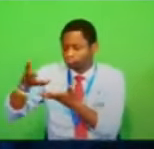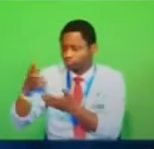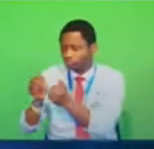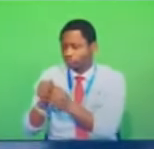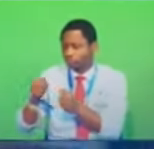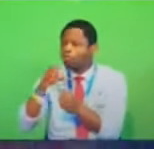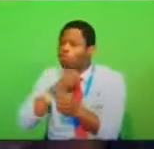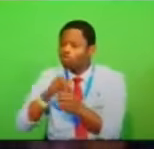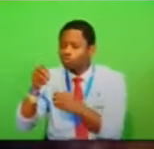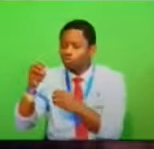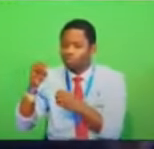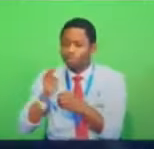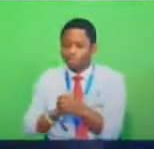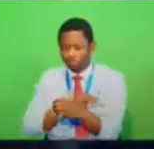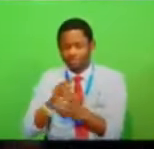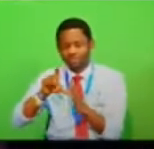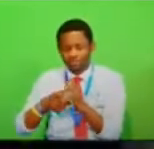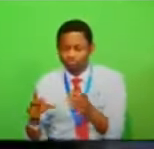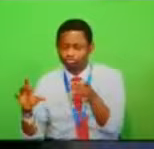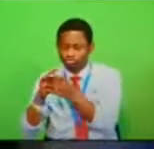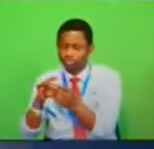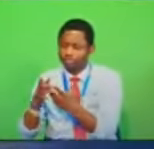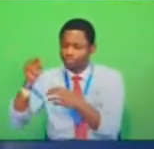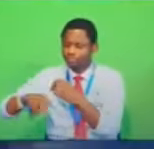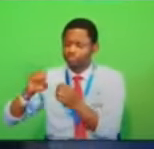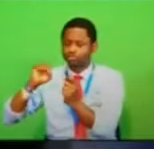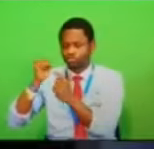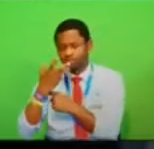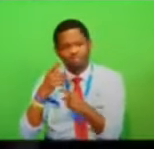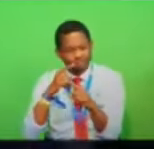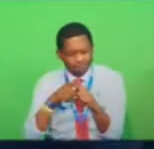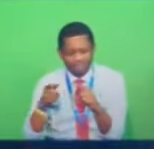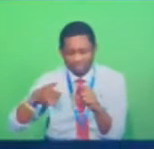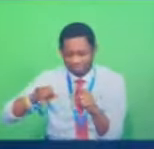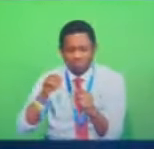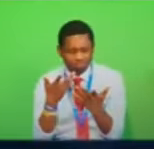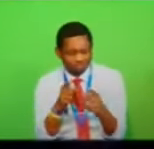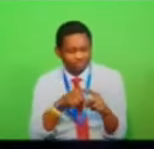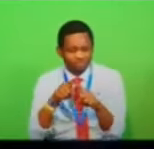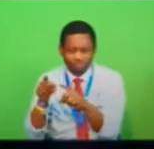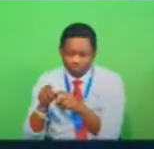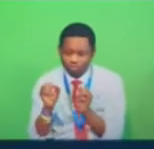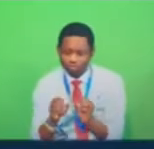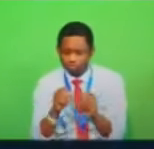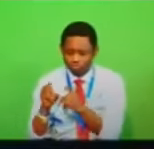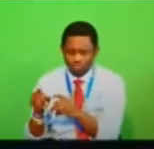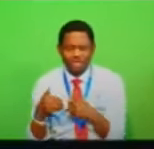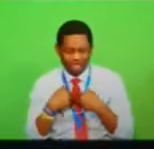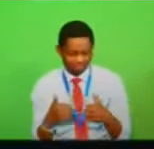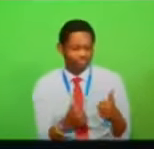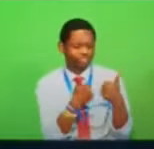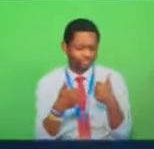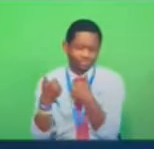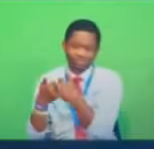the evolving needs of society in the digital age. However, along with these opportunities come challenges